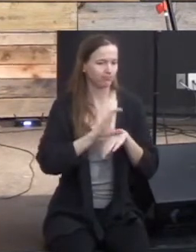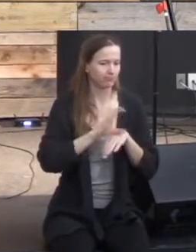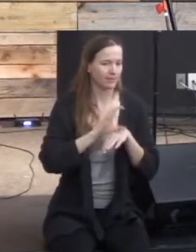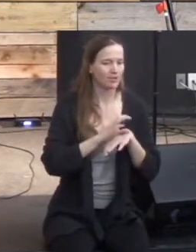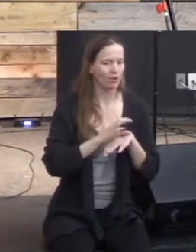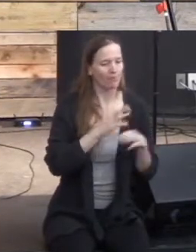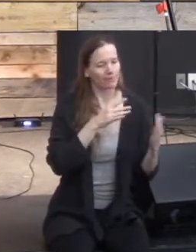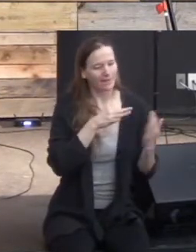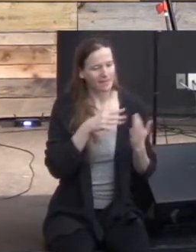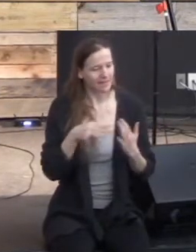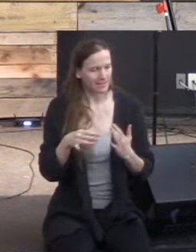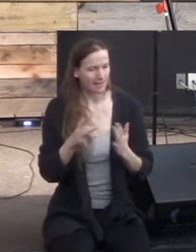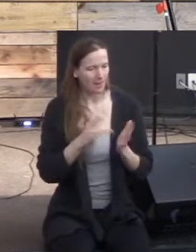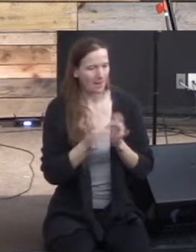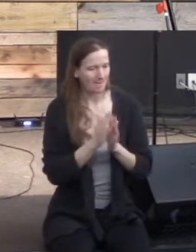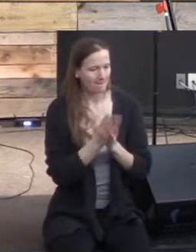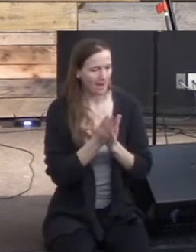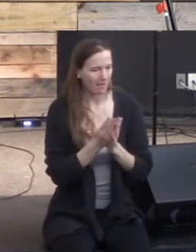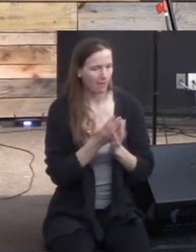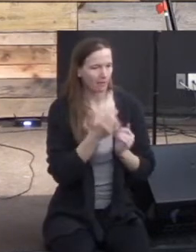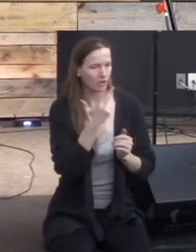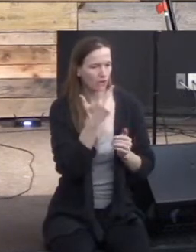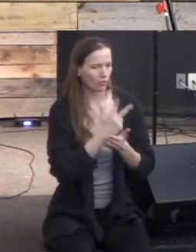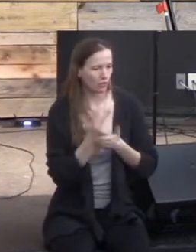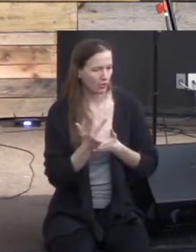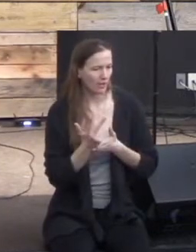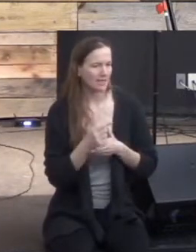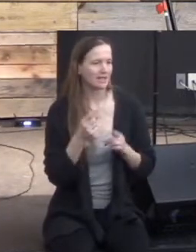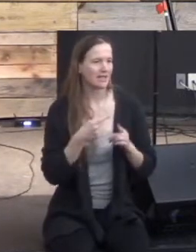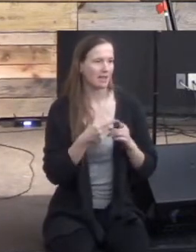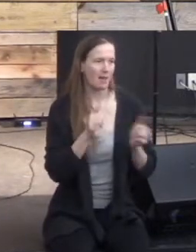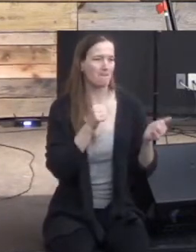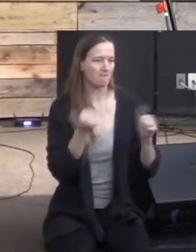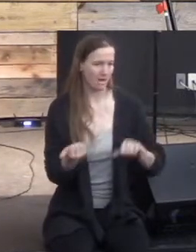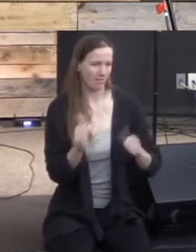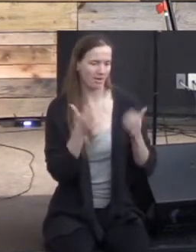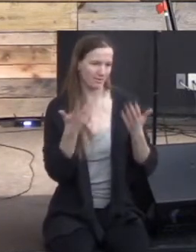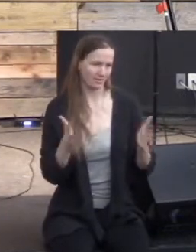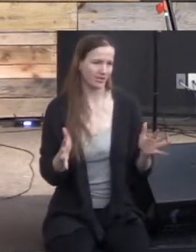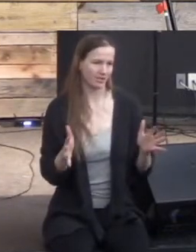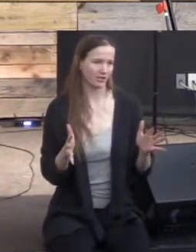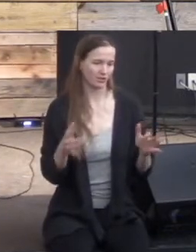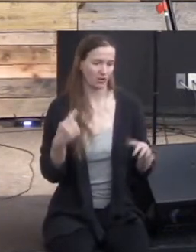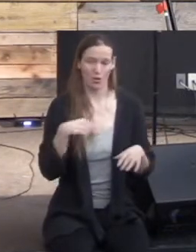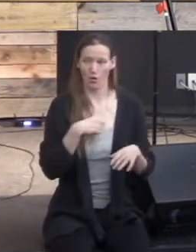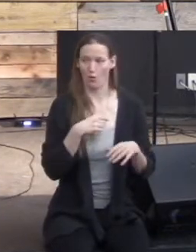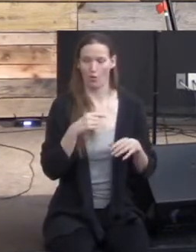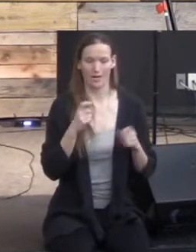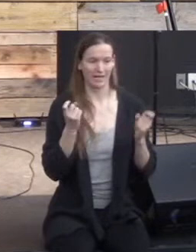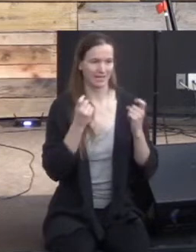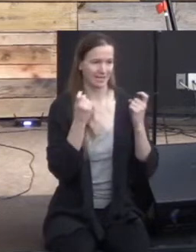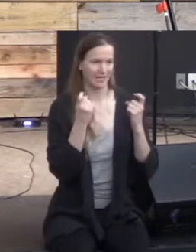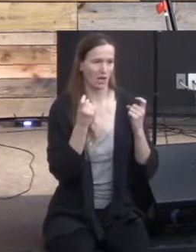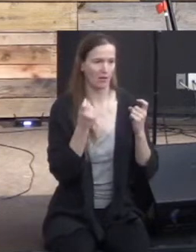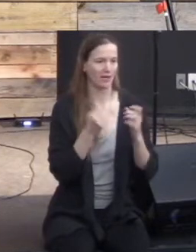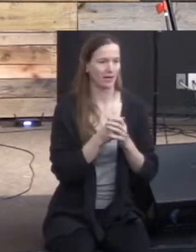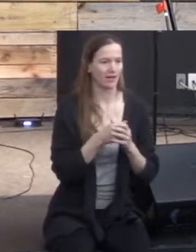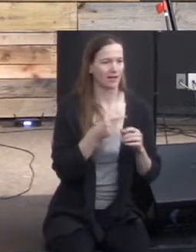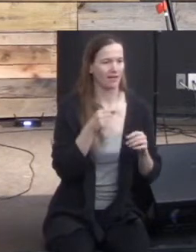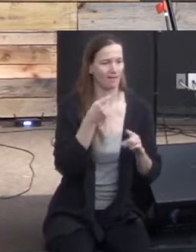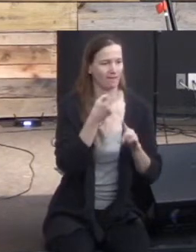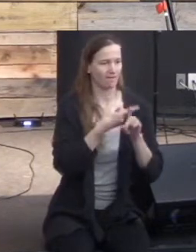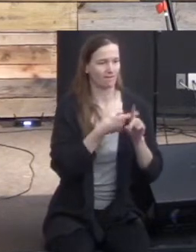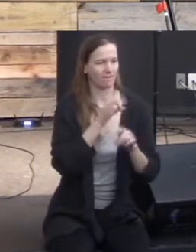3 weeks, and then I got baptized in 2019. So we just celebrated our 3-year anniversary in February the 9th. So